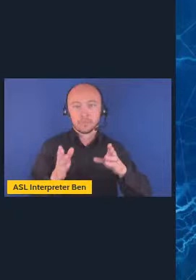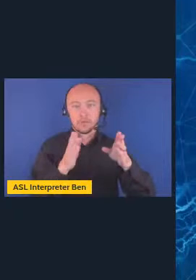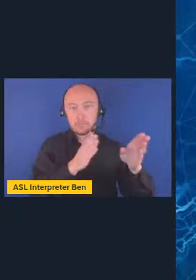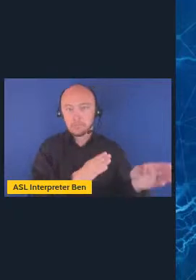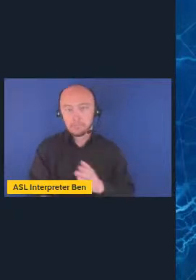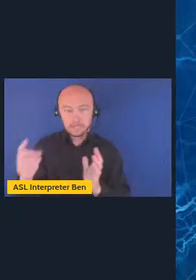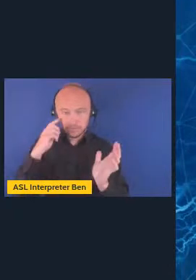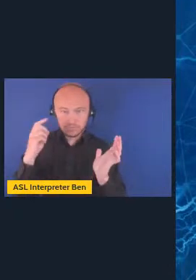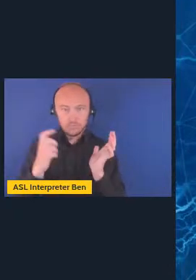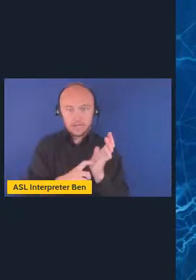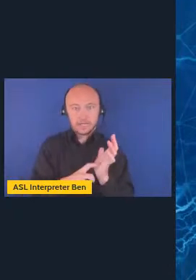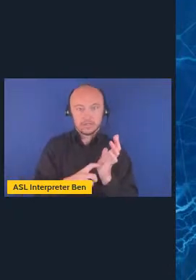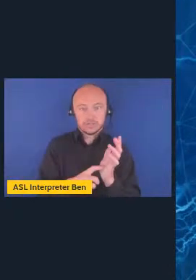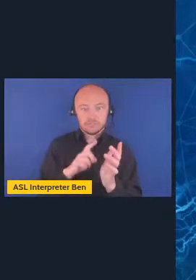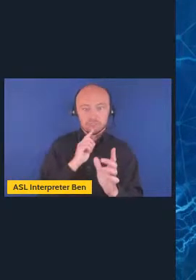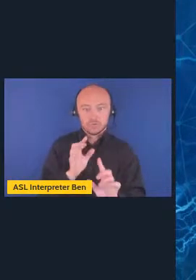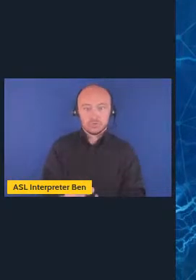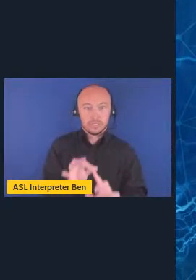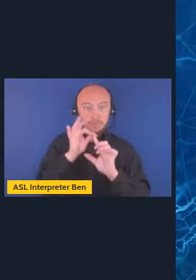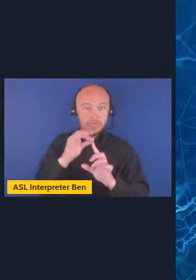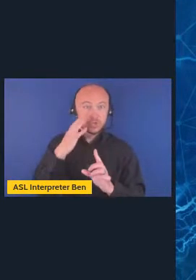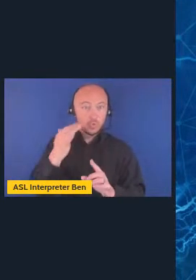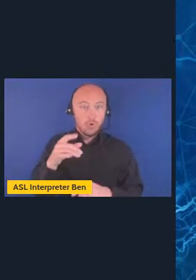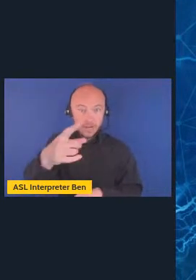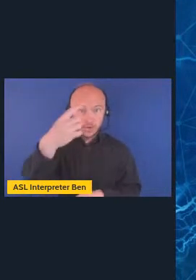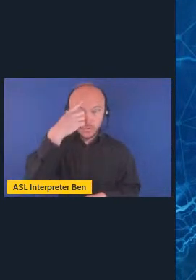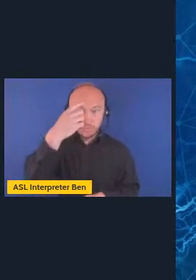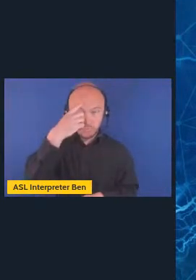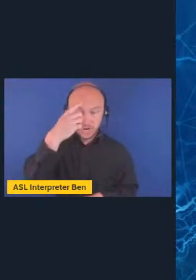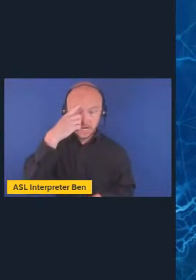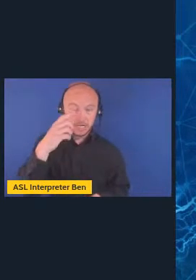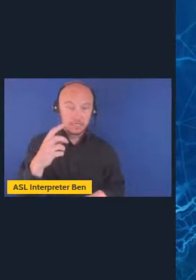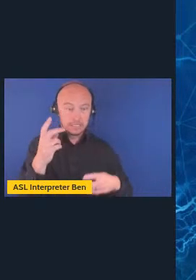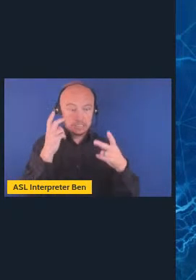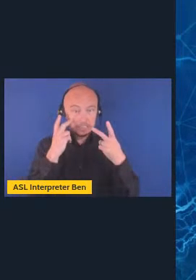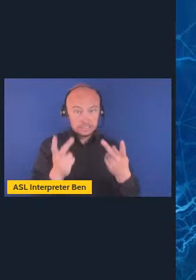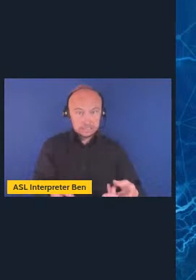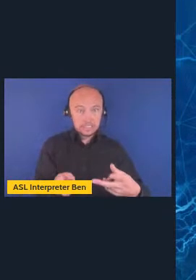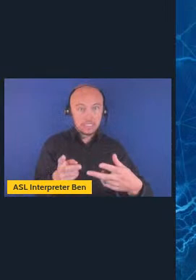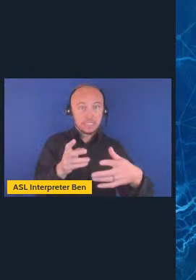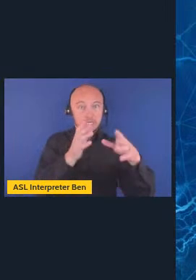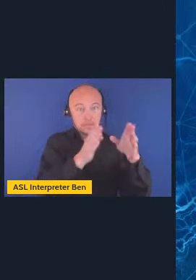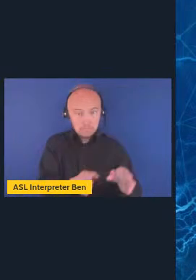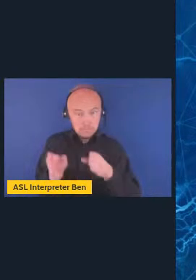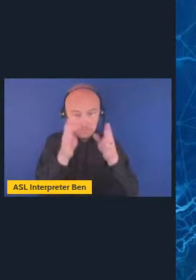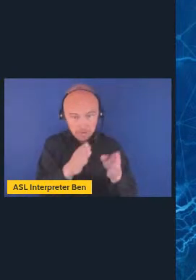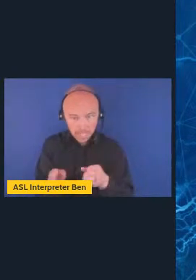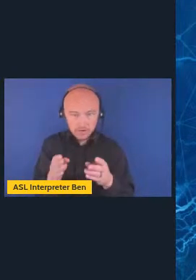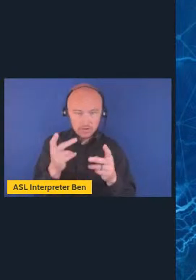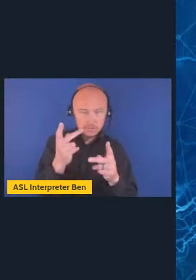is a special ability of your brain to not only find patterns, but figure out in a